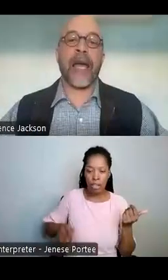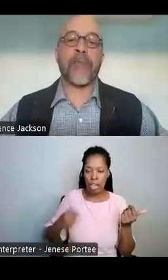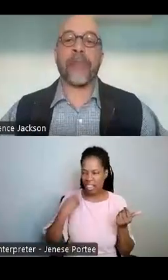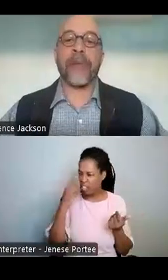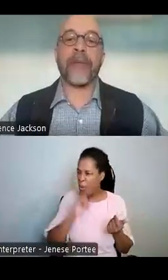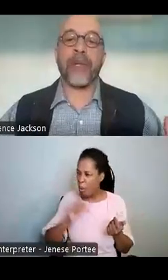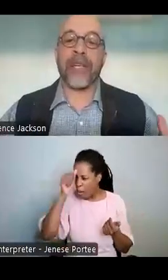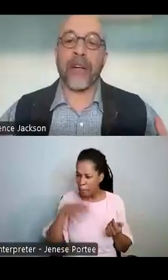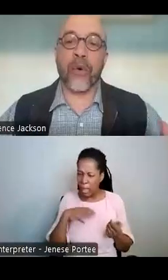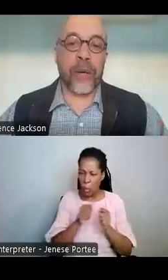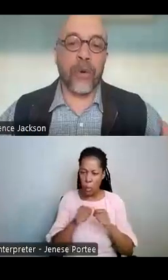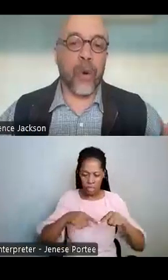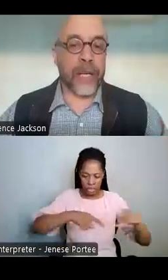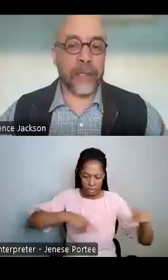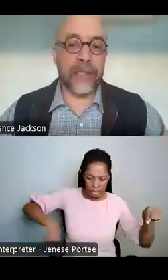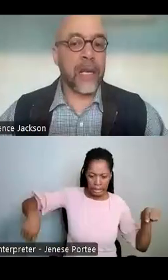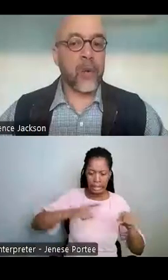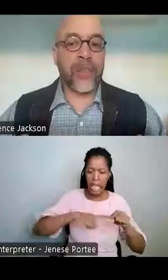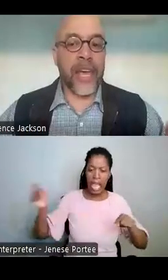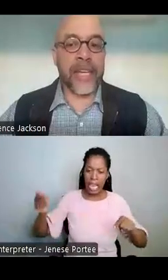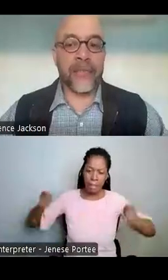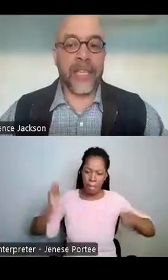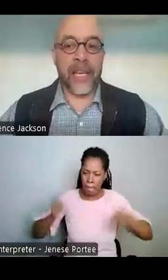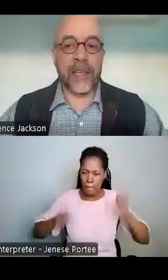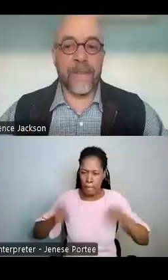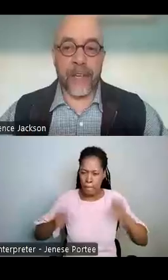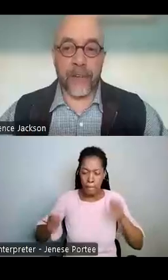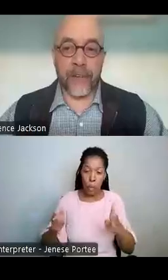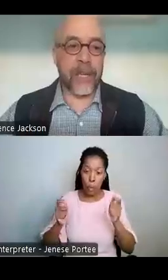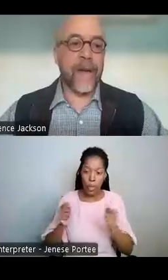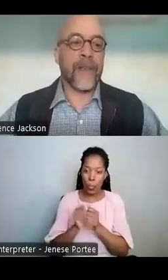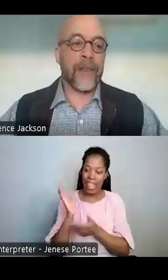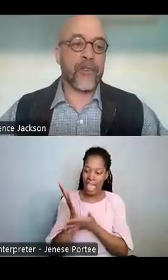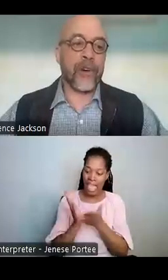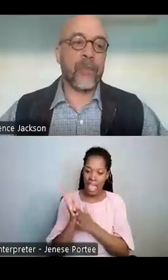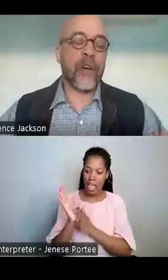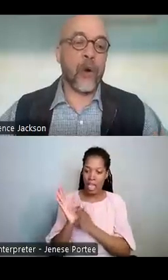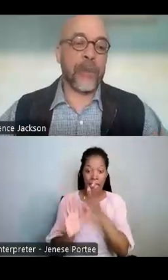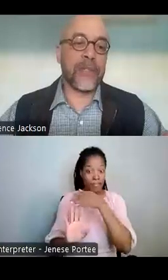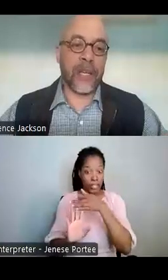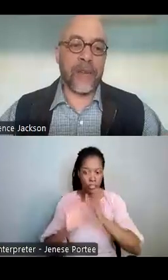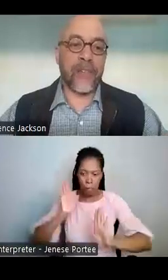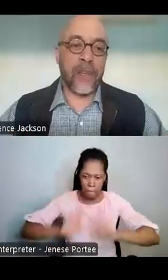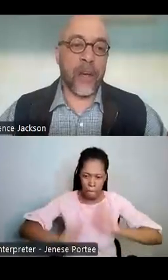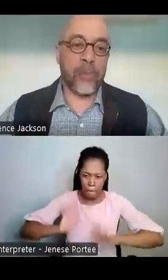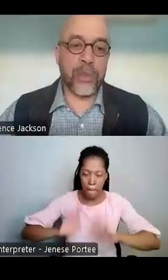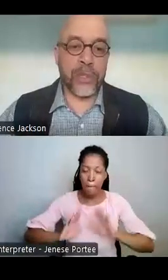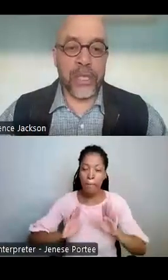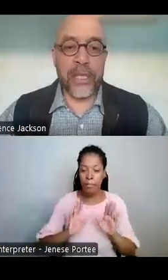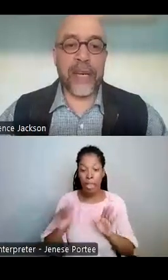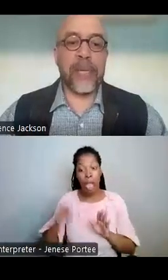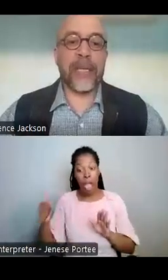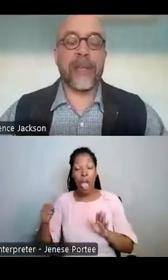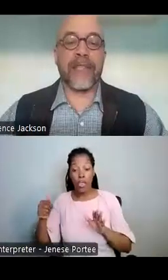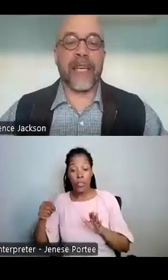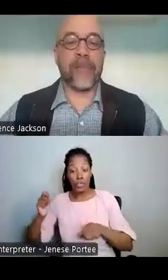in diameter and beat it with incredible quickness with the edge of his hand and fingers. The other drum was an open staved thing held between the knees